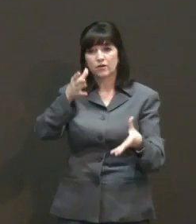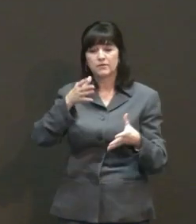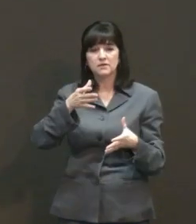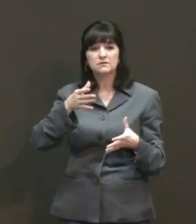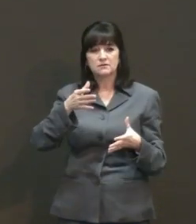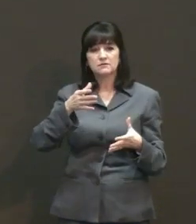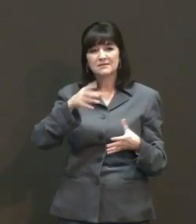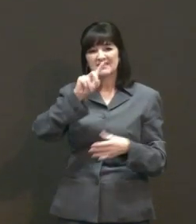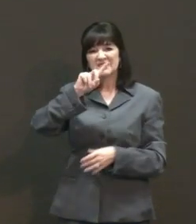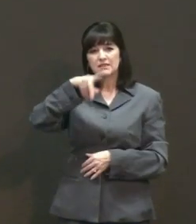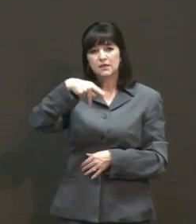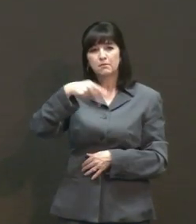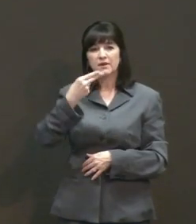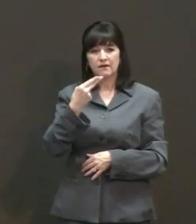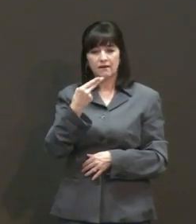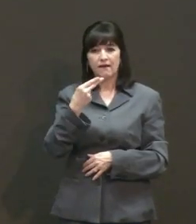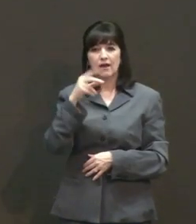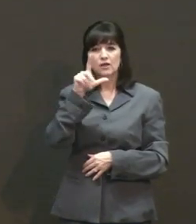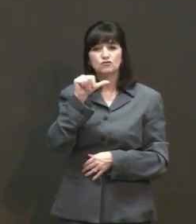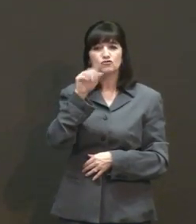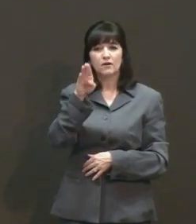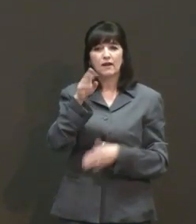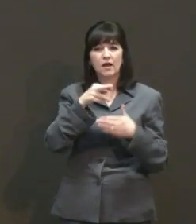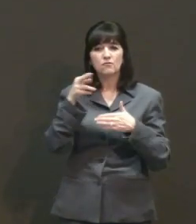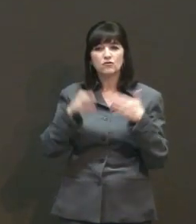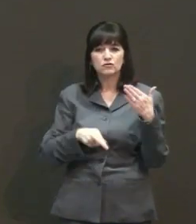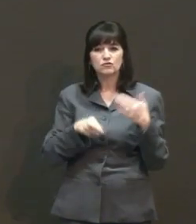DPH lab test results with